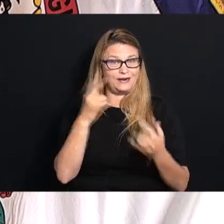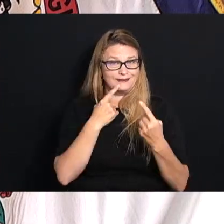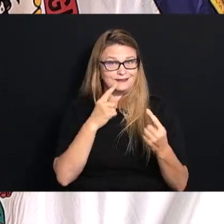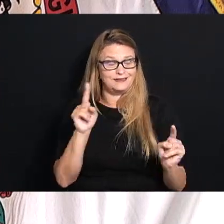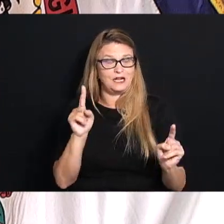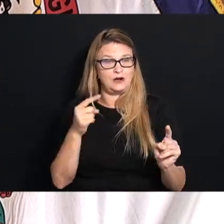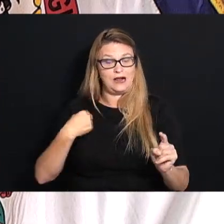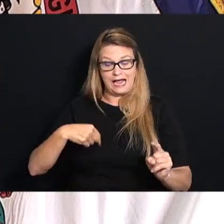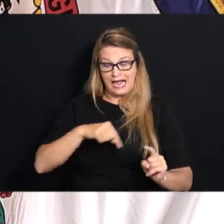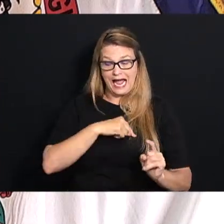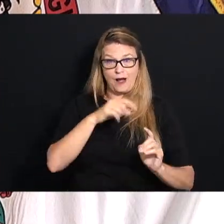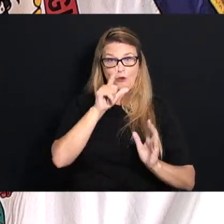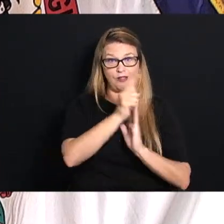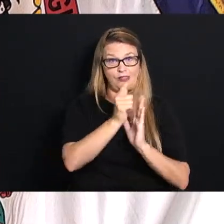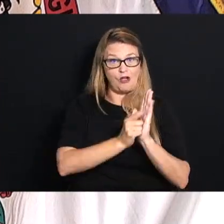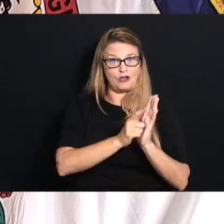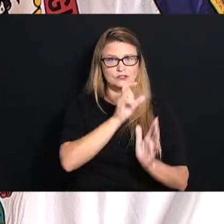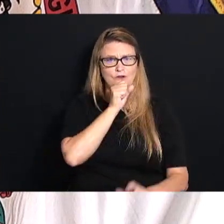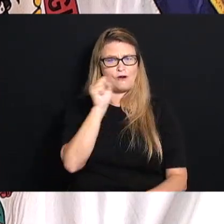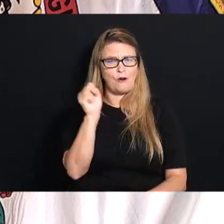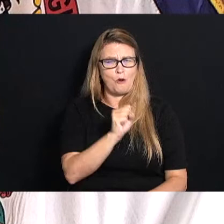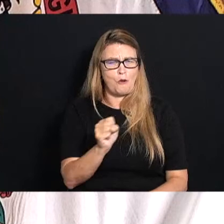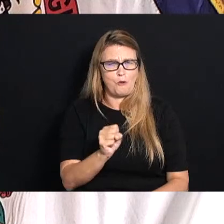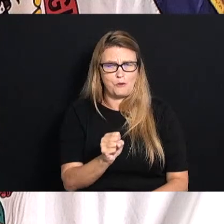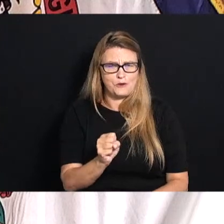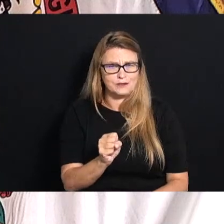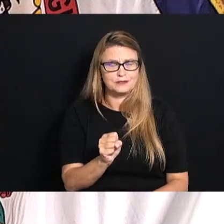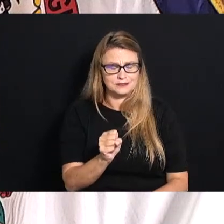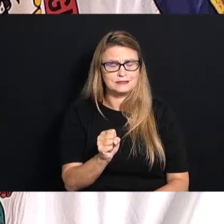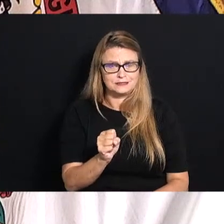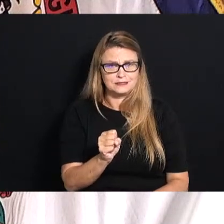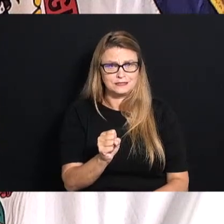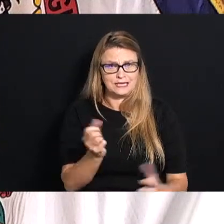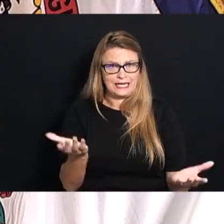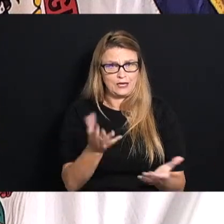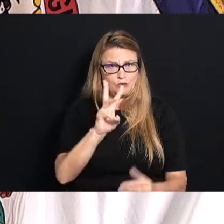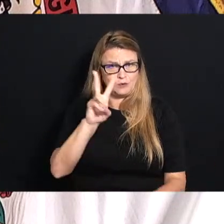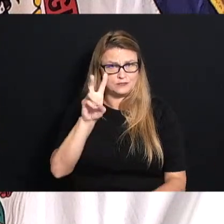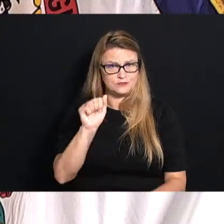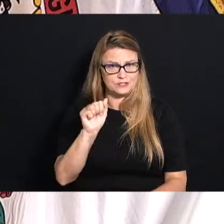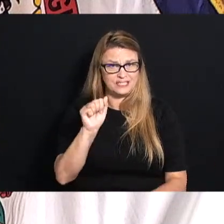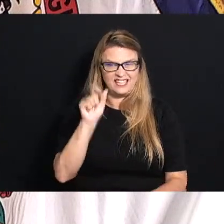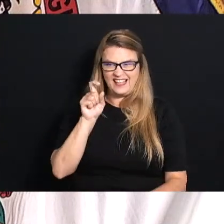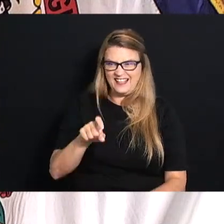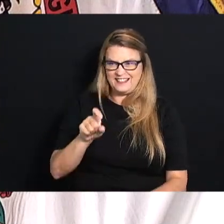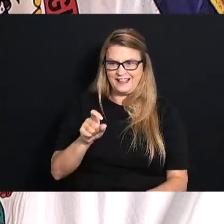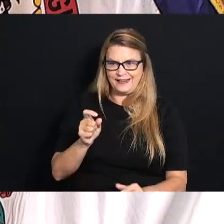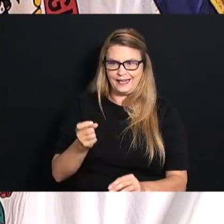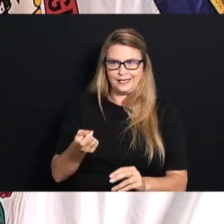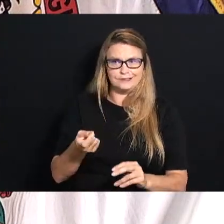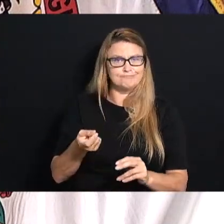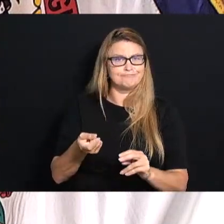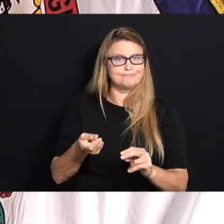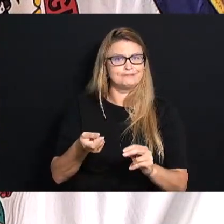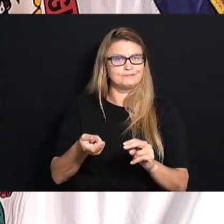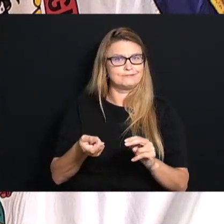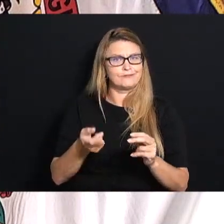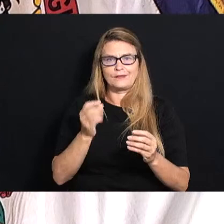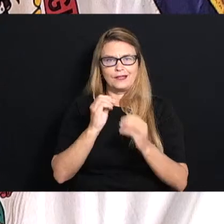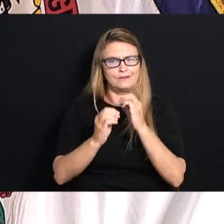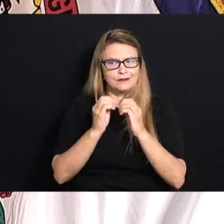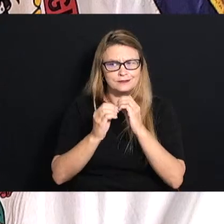are old and ancient, and they need modernized.